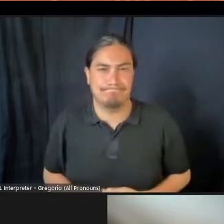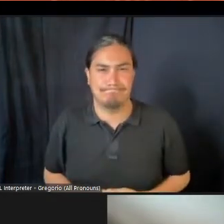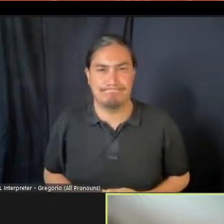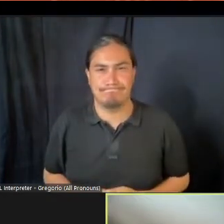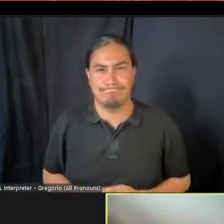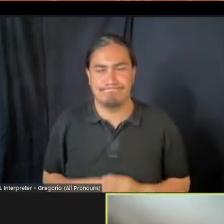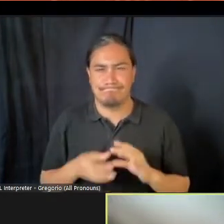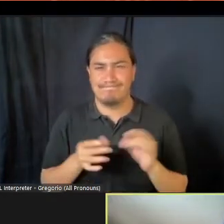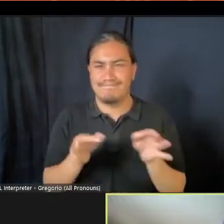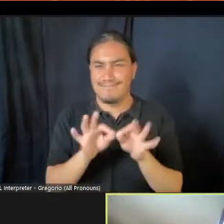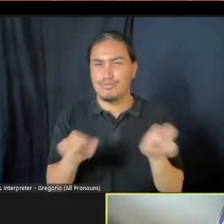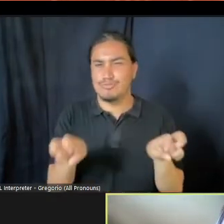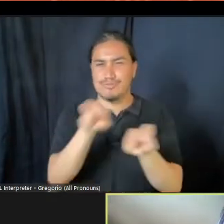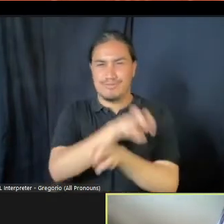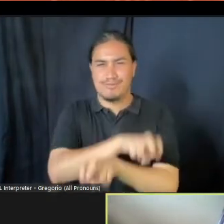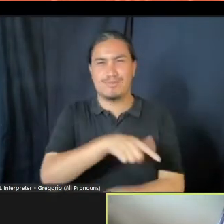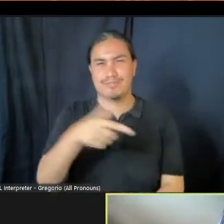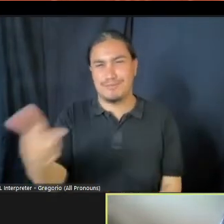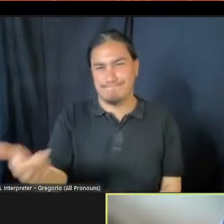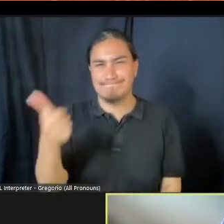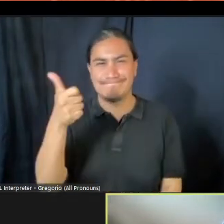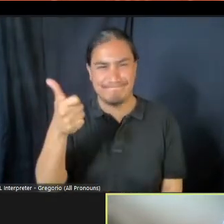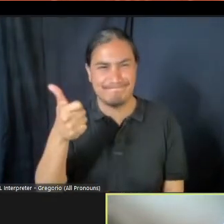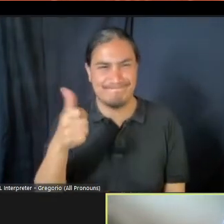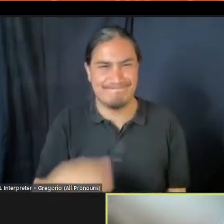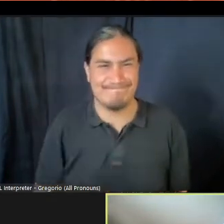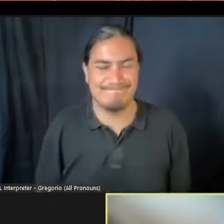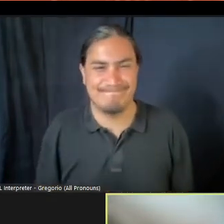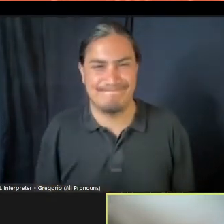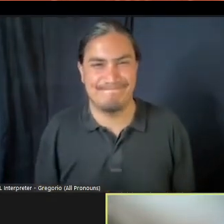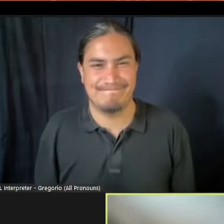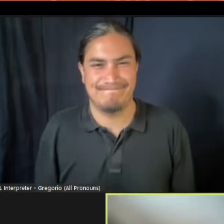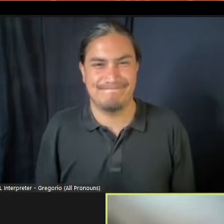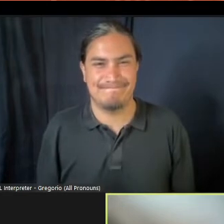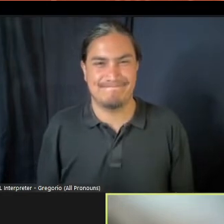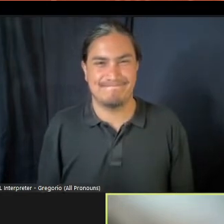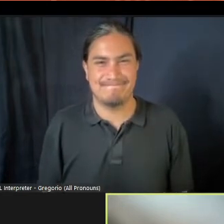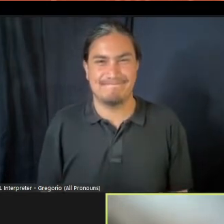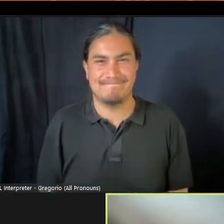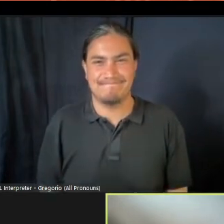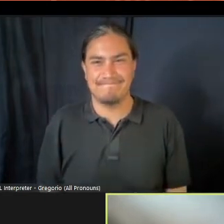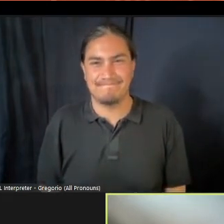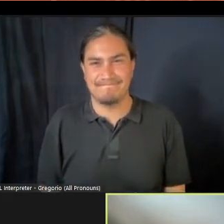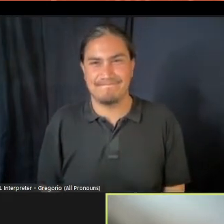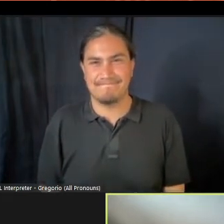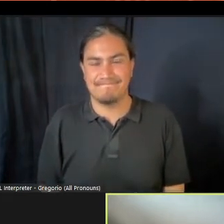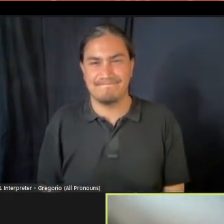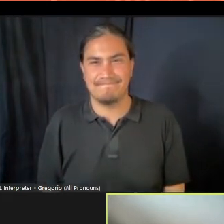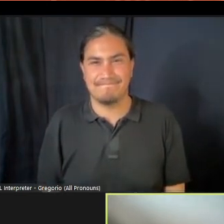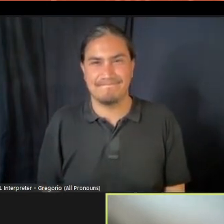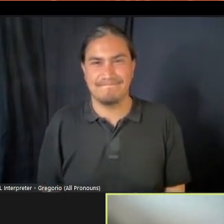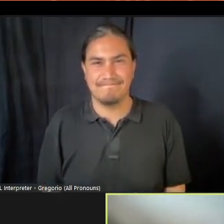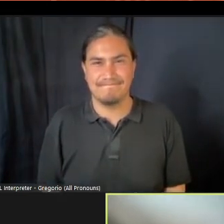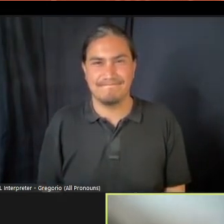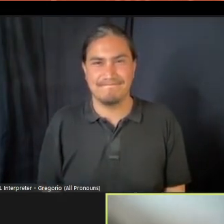Thank you so much for that, Nicole. And can we just take a breath, please?